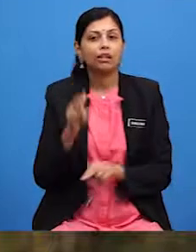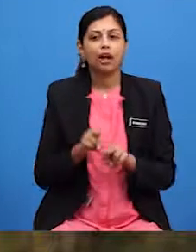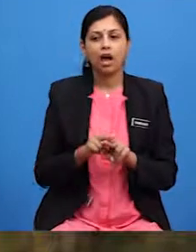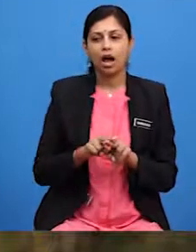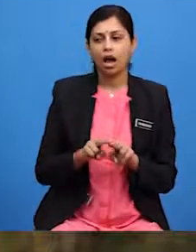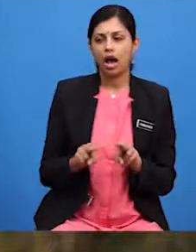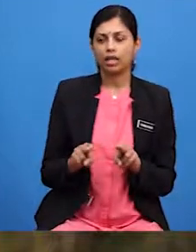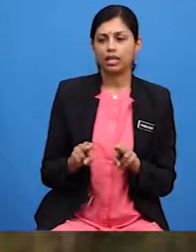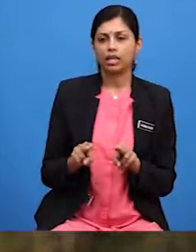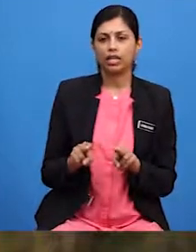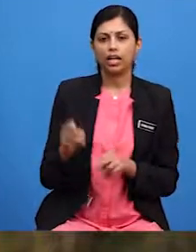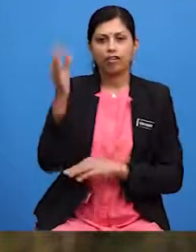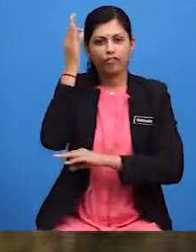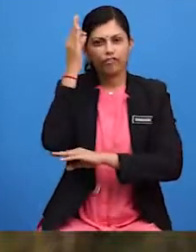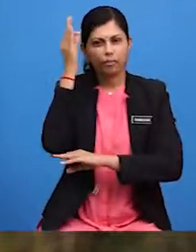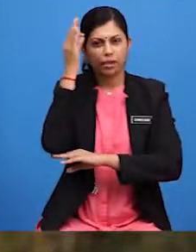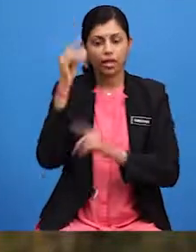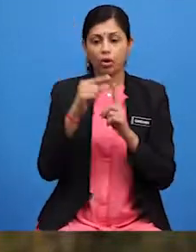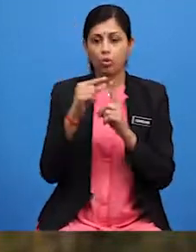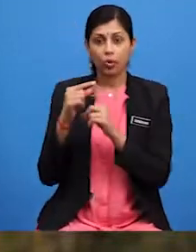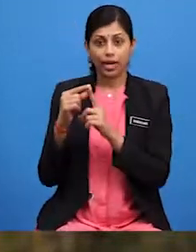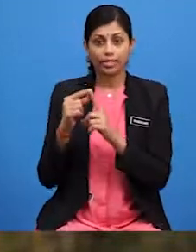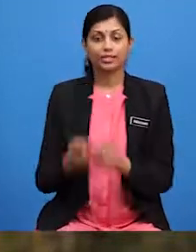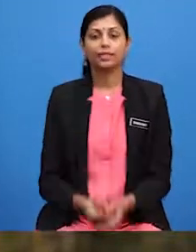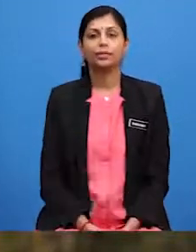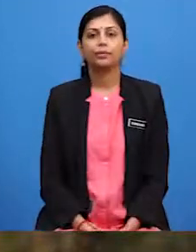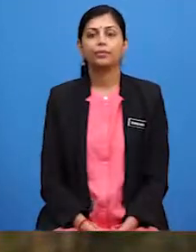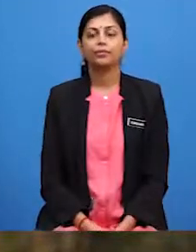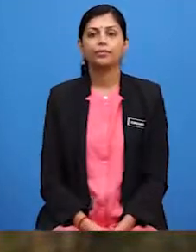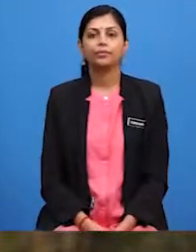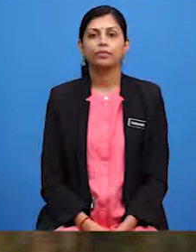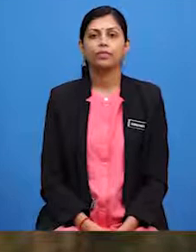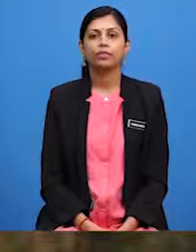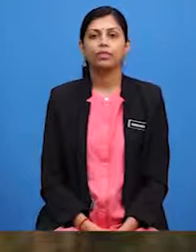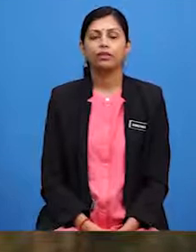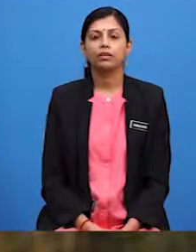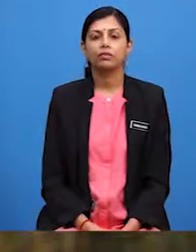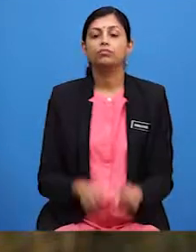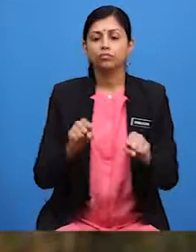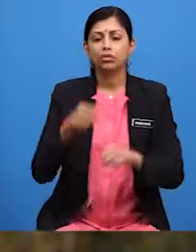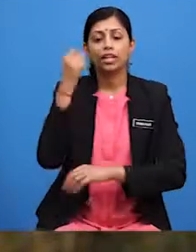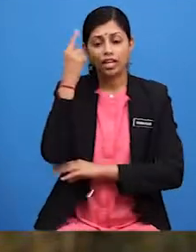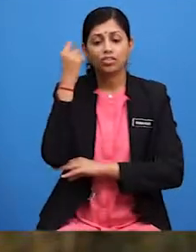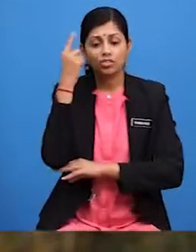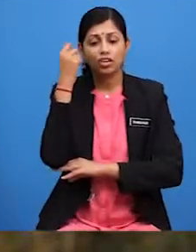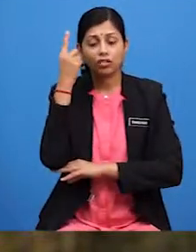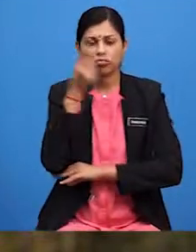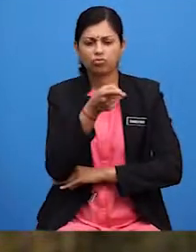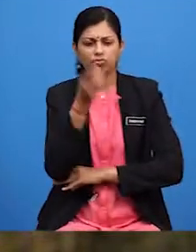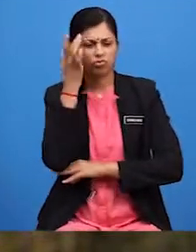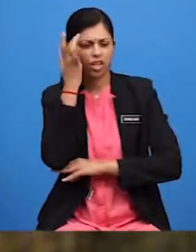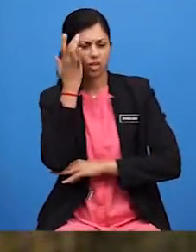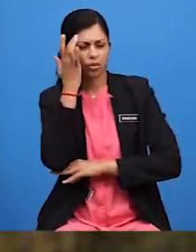words. This strategy can help you understand the meaning of the words piece